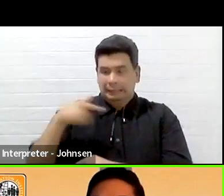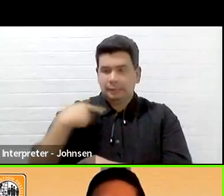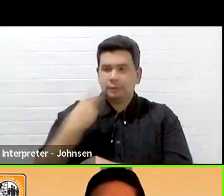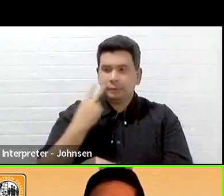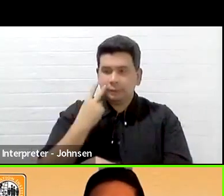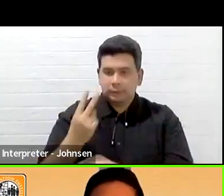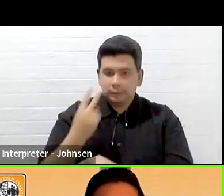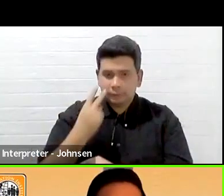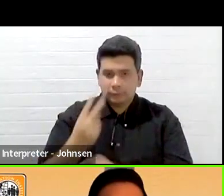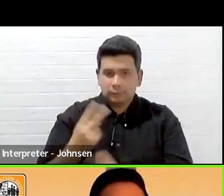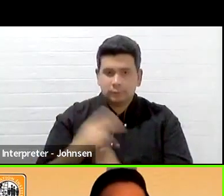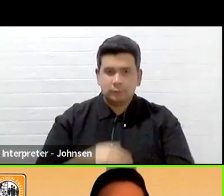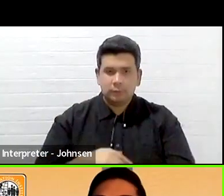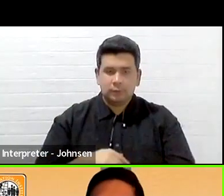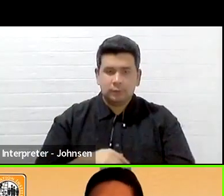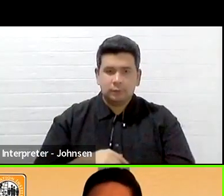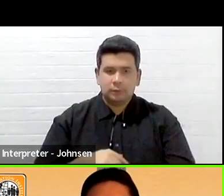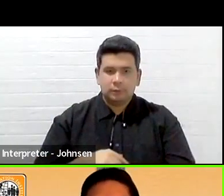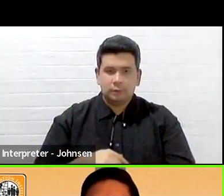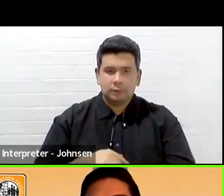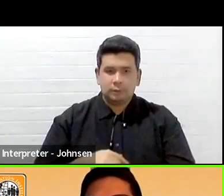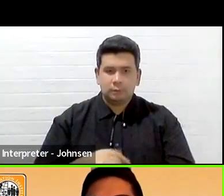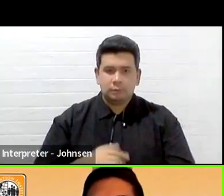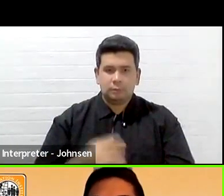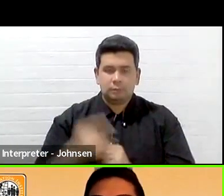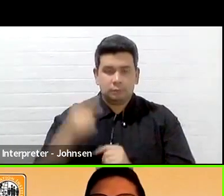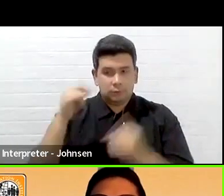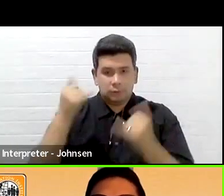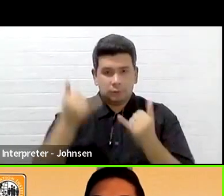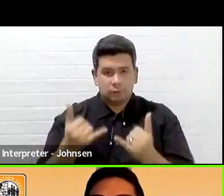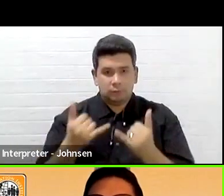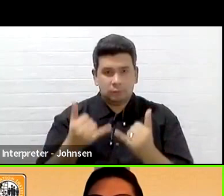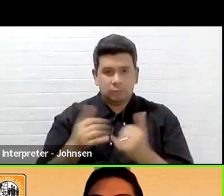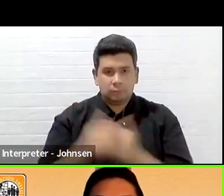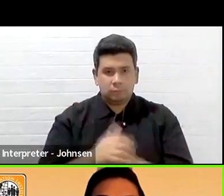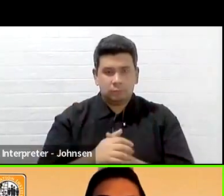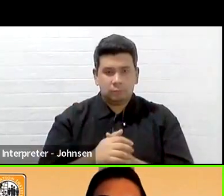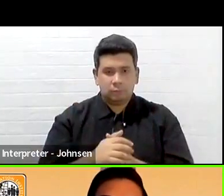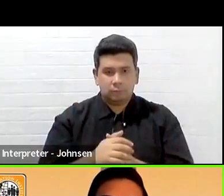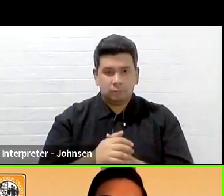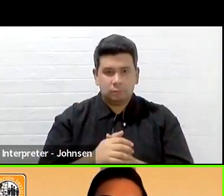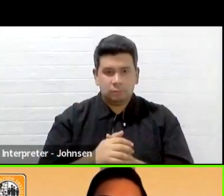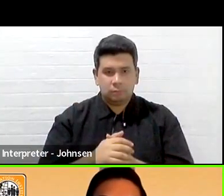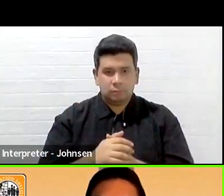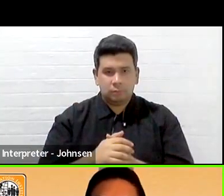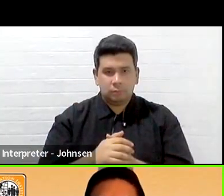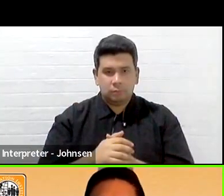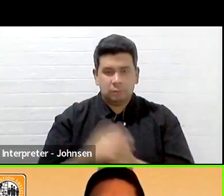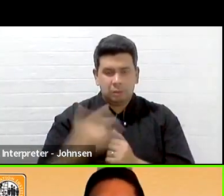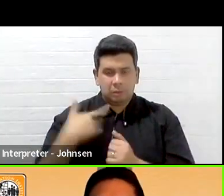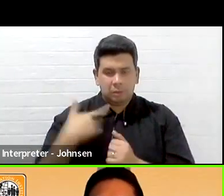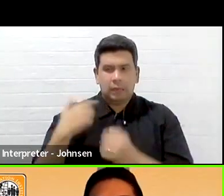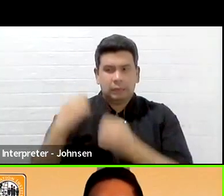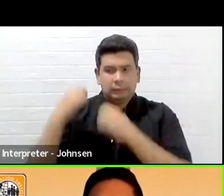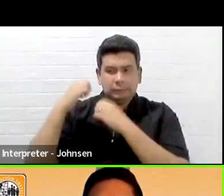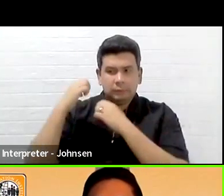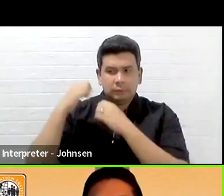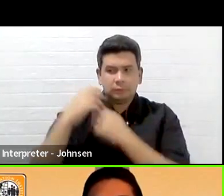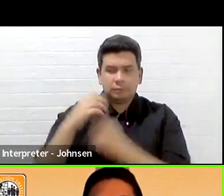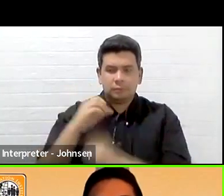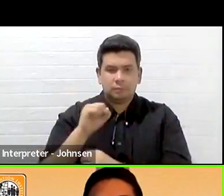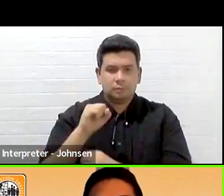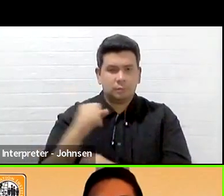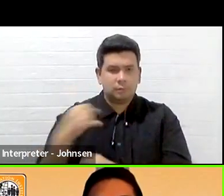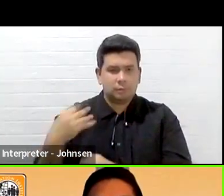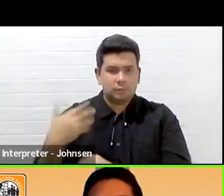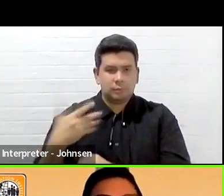go back because for us right now, ano na pasok na yung aming model, pasok na yung aming estimates dahil yung data na